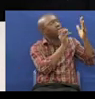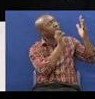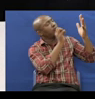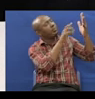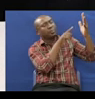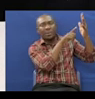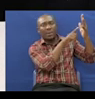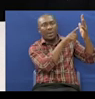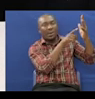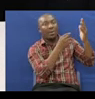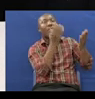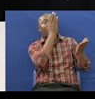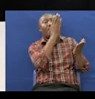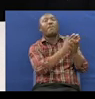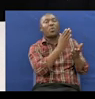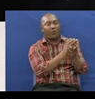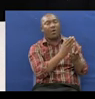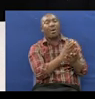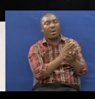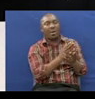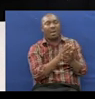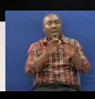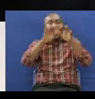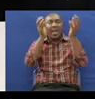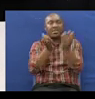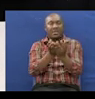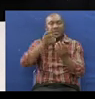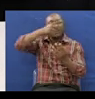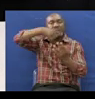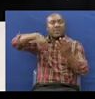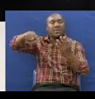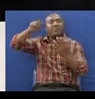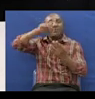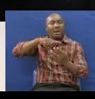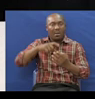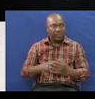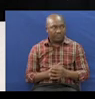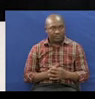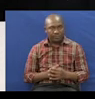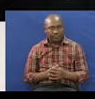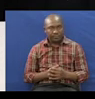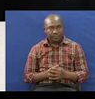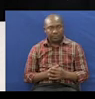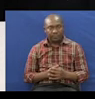the moon will prove that the earth, or proves that the earth is a sphere.